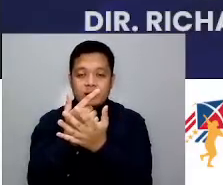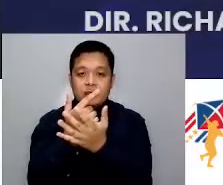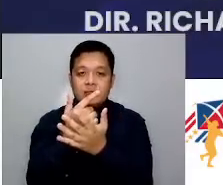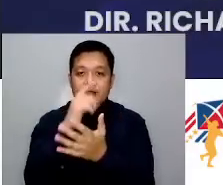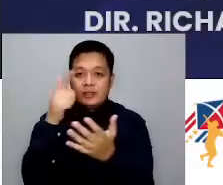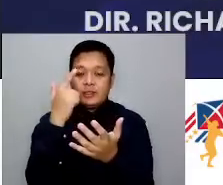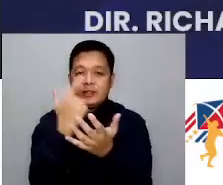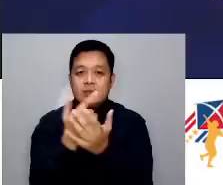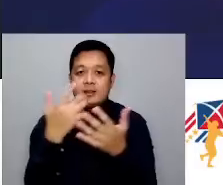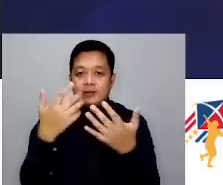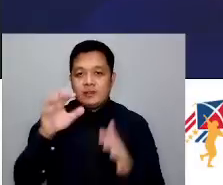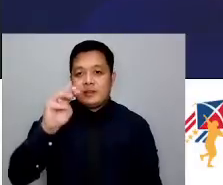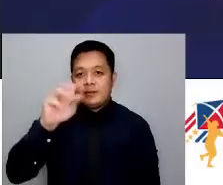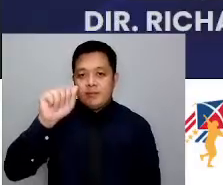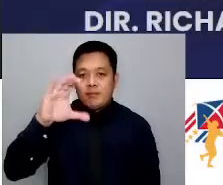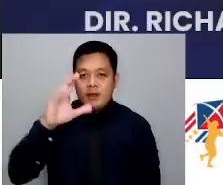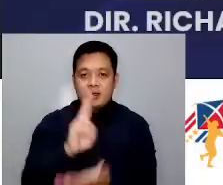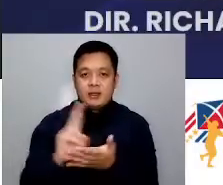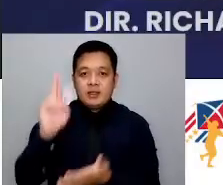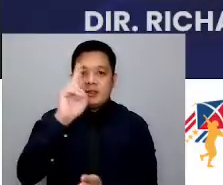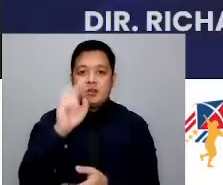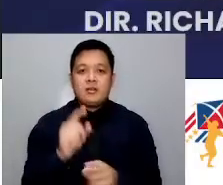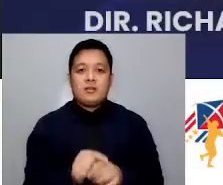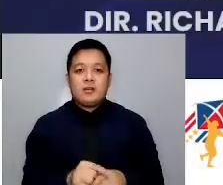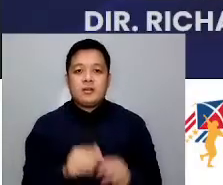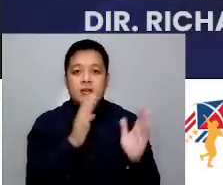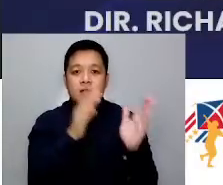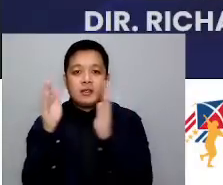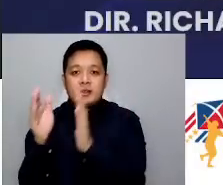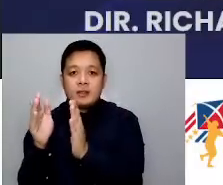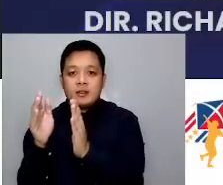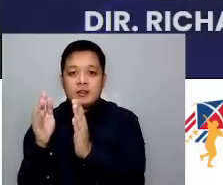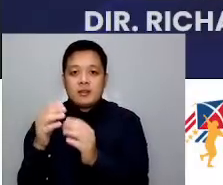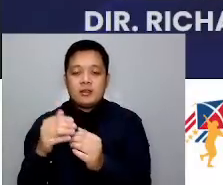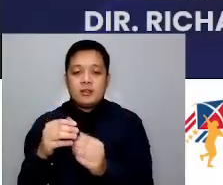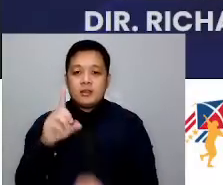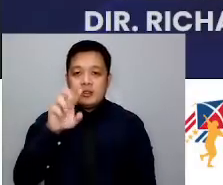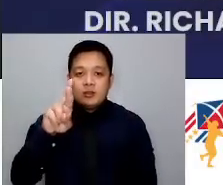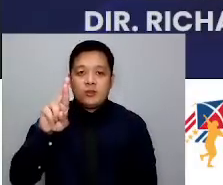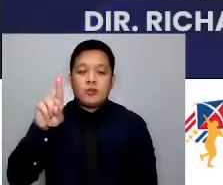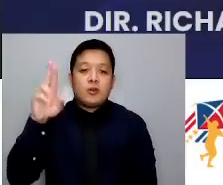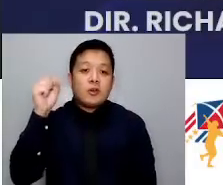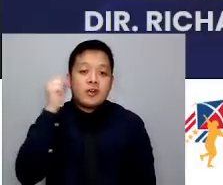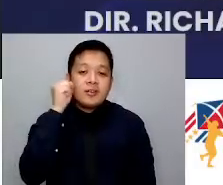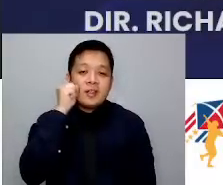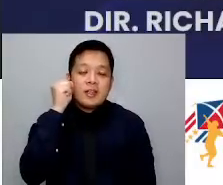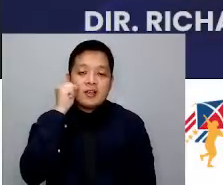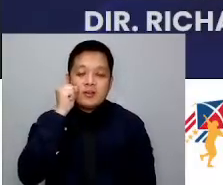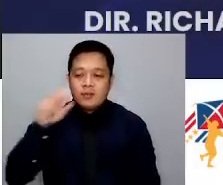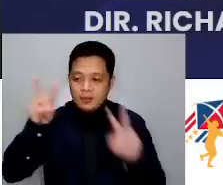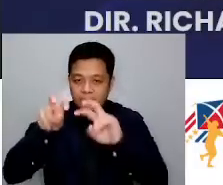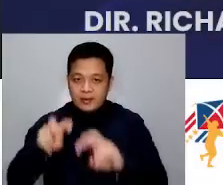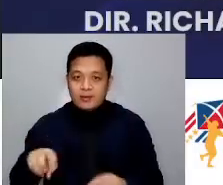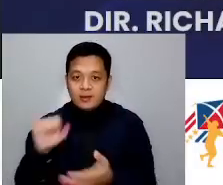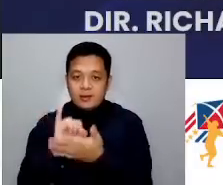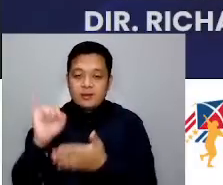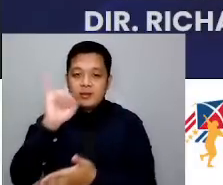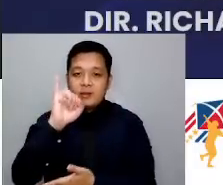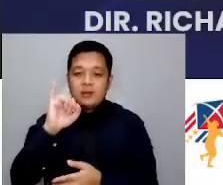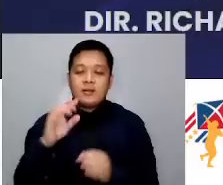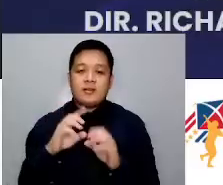Dr. Rosario Sagum, Senior Science Research Specialist of the Food and Nutrition Research Institute, Department of Science and